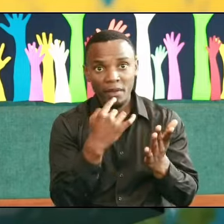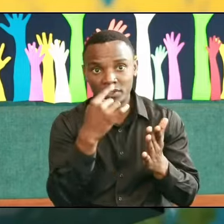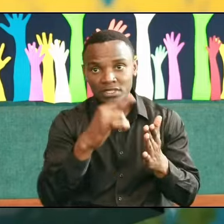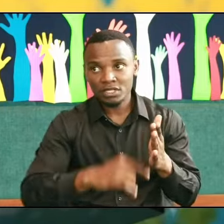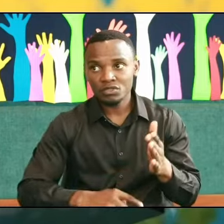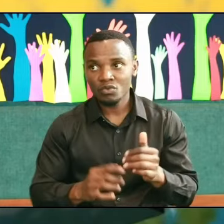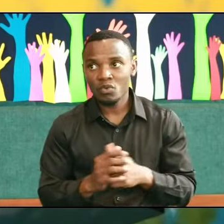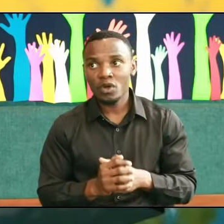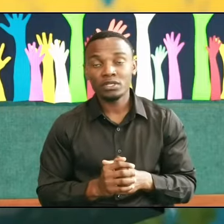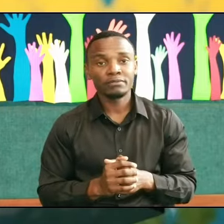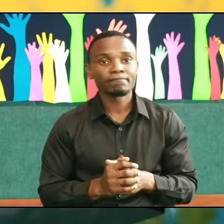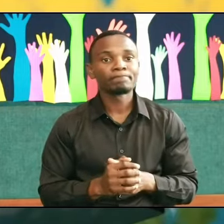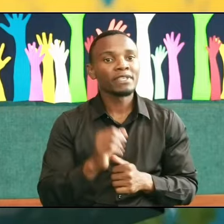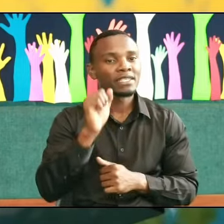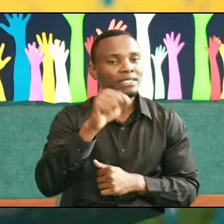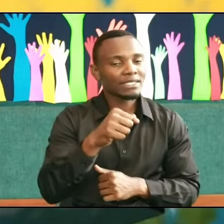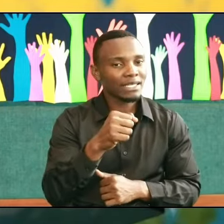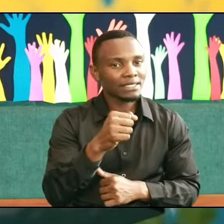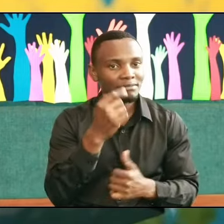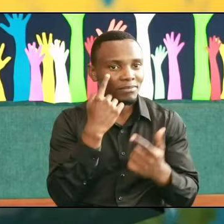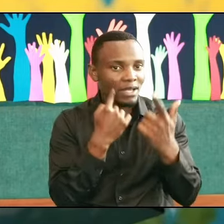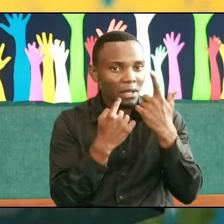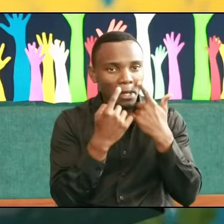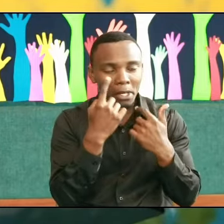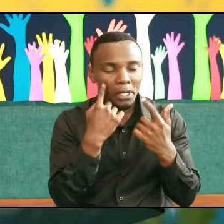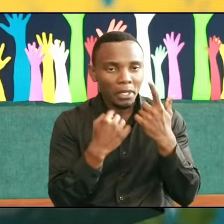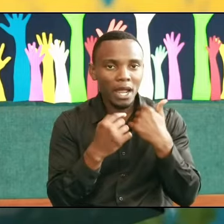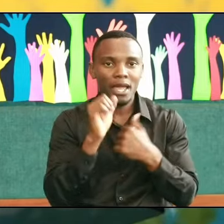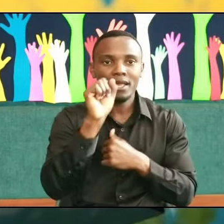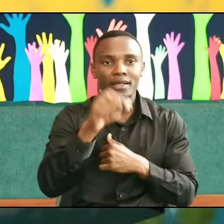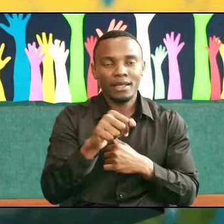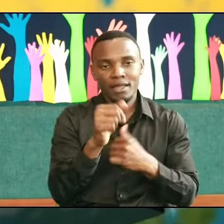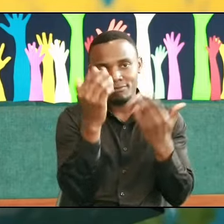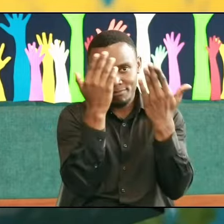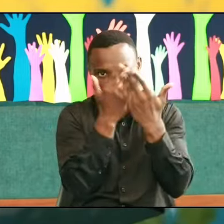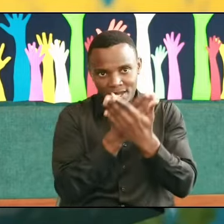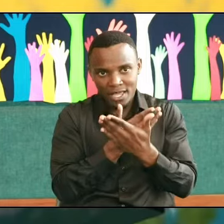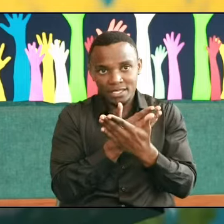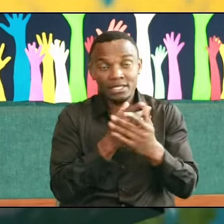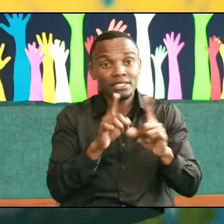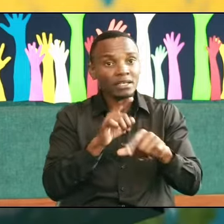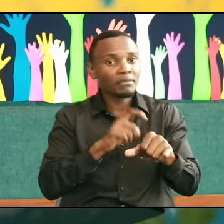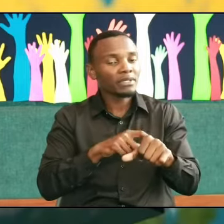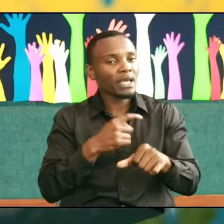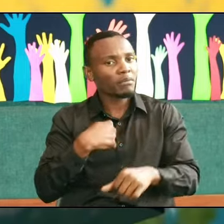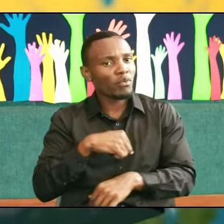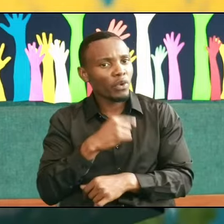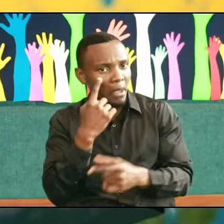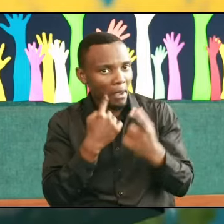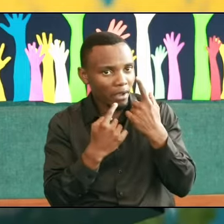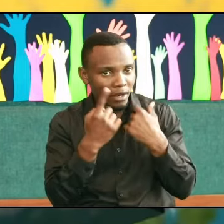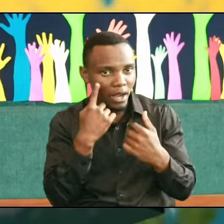may endure for a night. You know, even when we are weeping, God understands our tears.